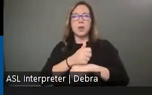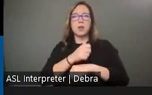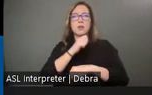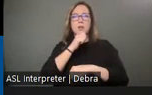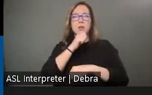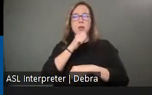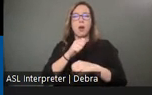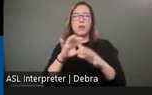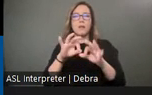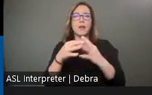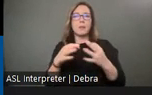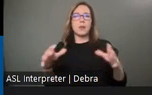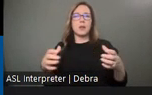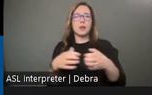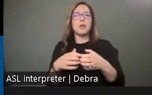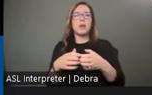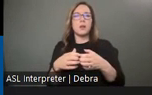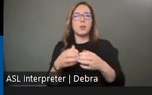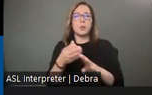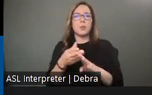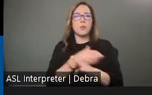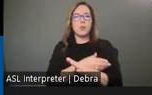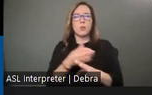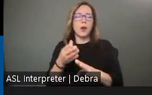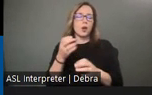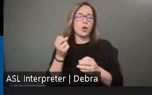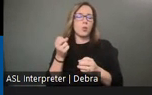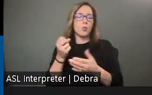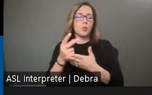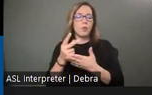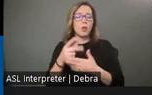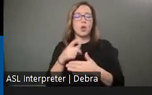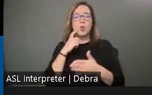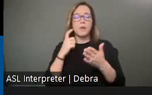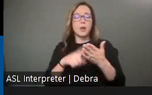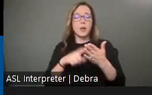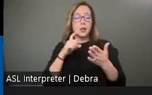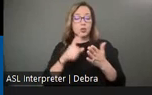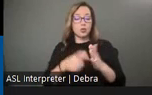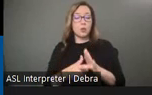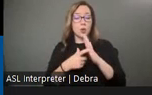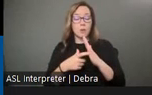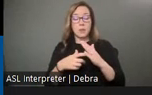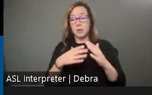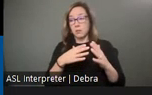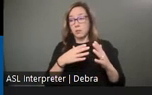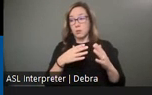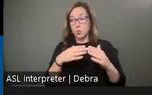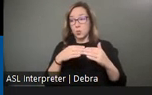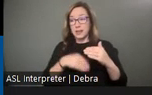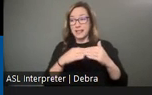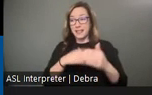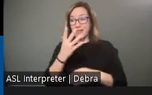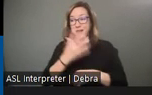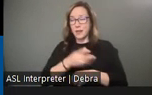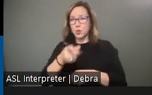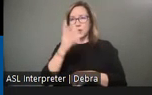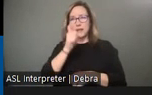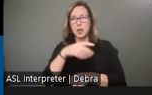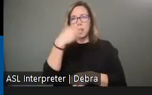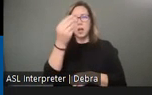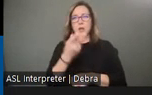approval. It includes a notification requirement so that within 5 days of doing that, you need to let FEMA know that you're doing it so that we have